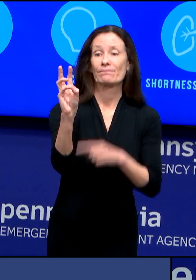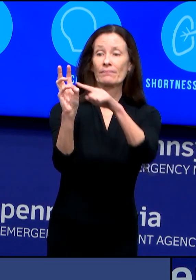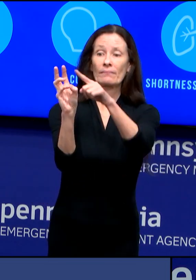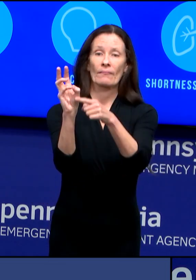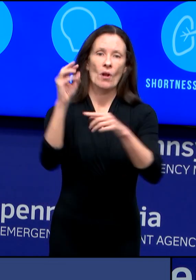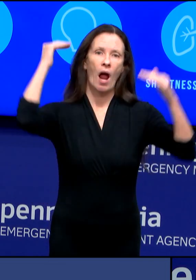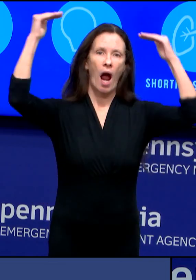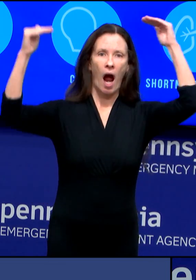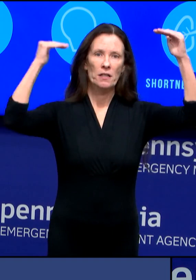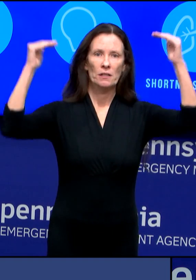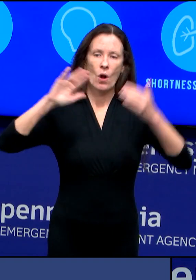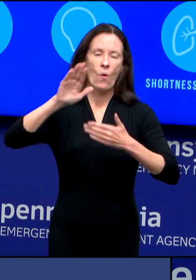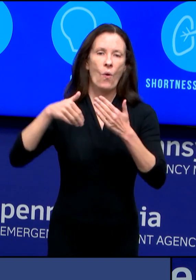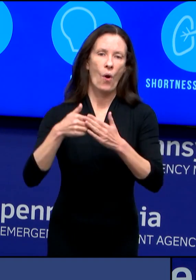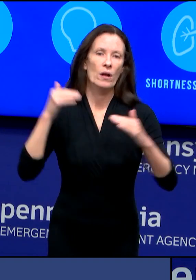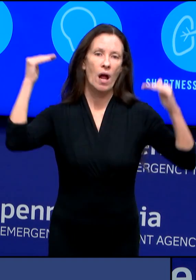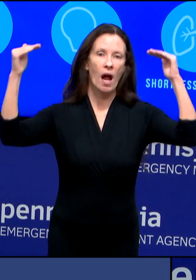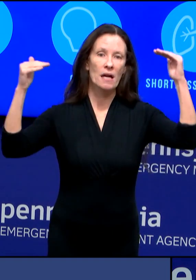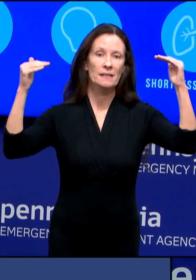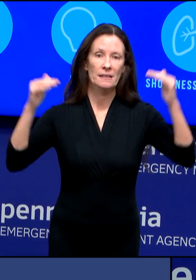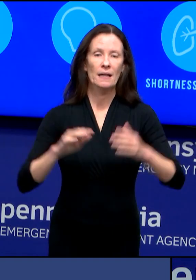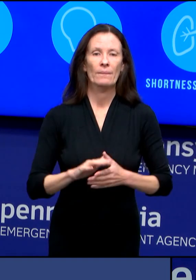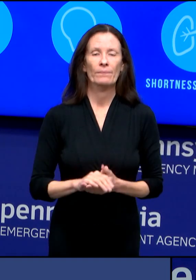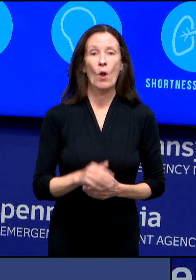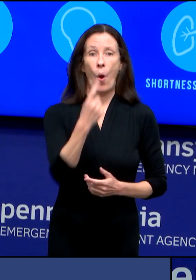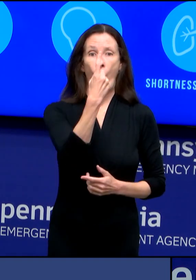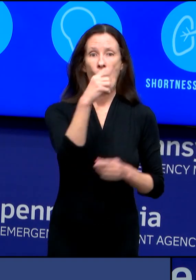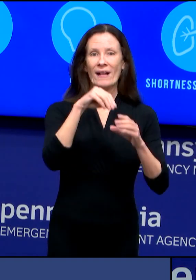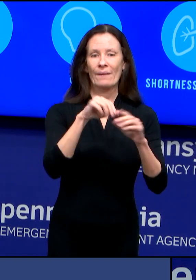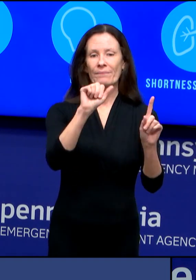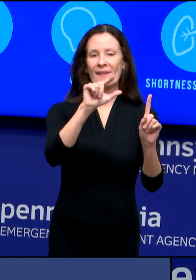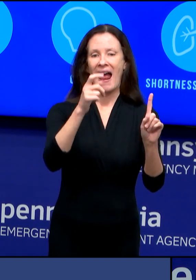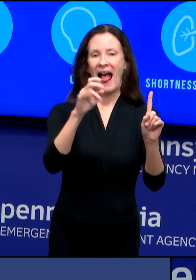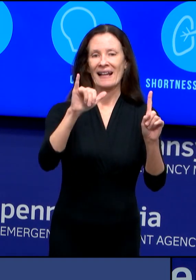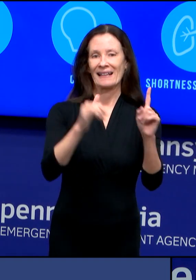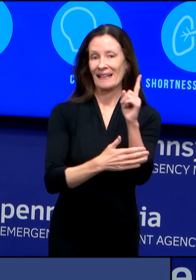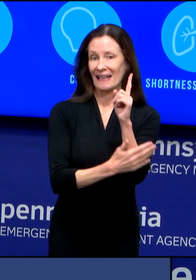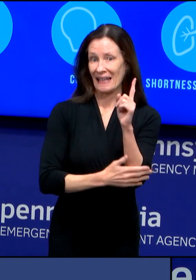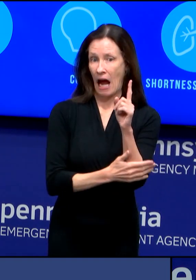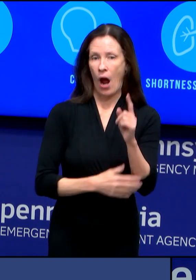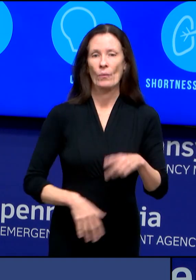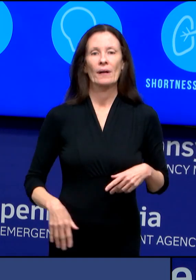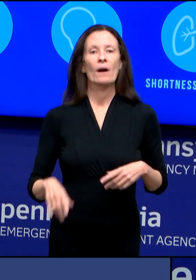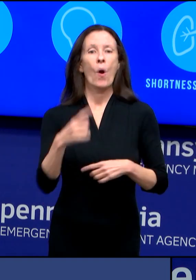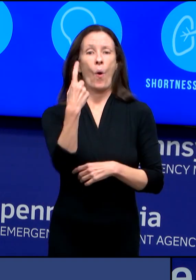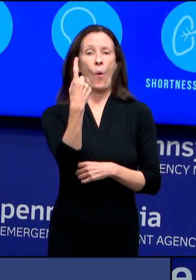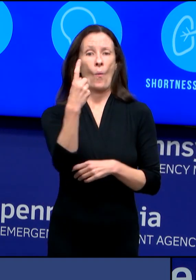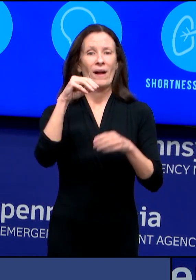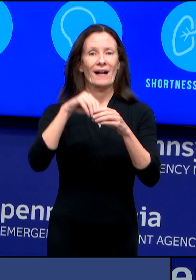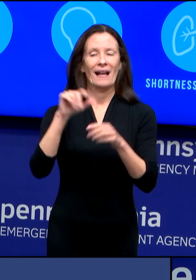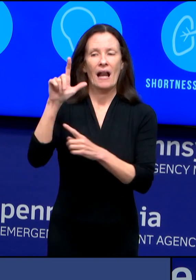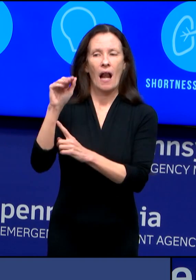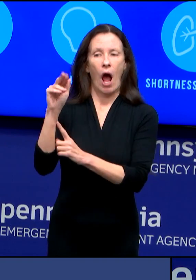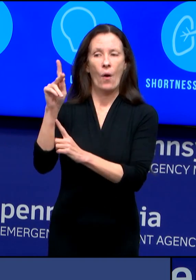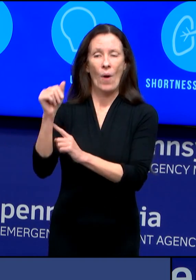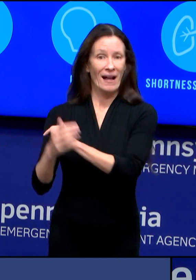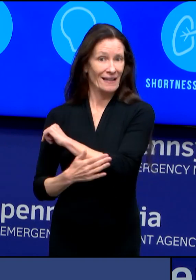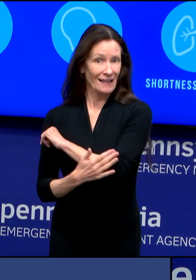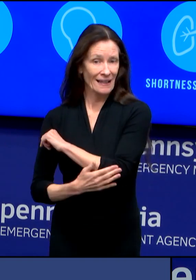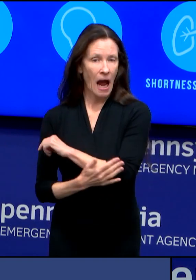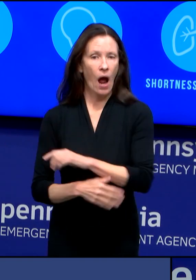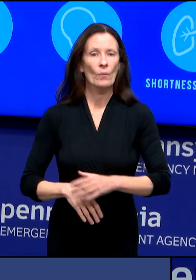1 death in Allegheny County, 1 death in Lackawanna County, 1 death in Monroe